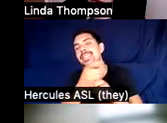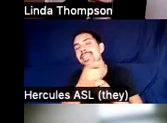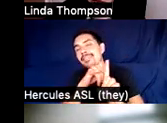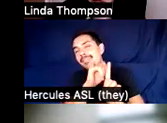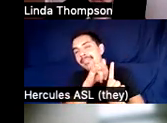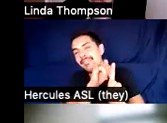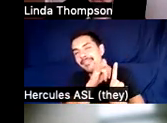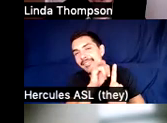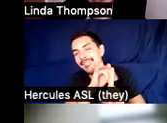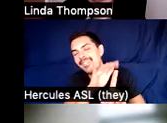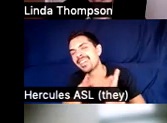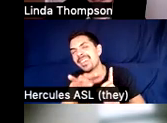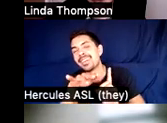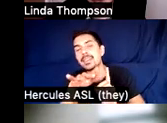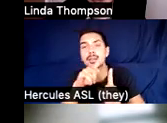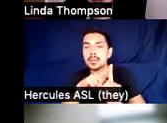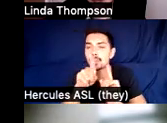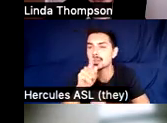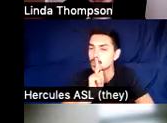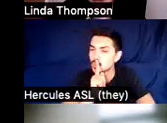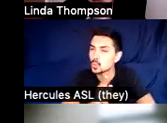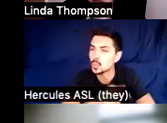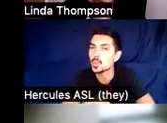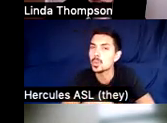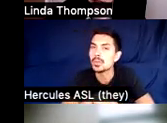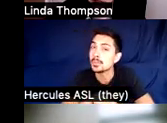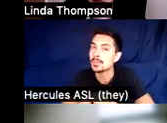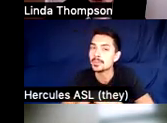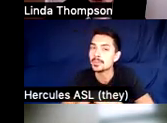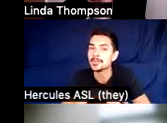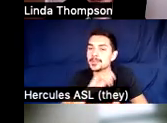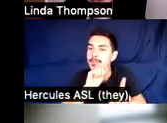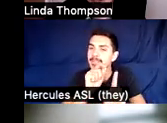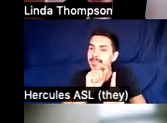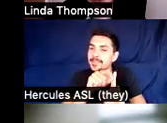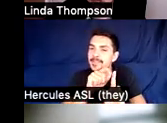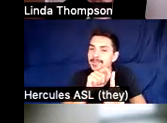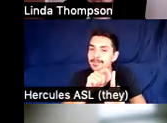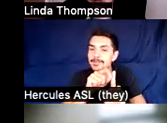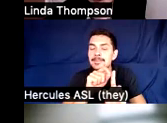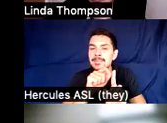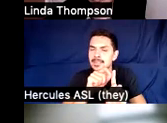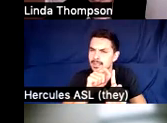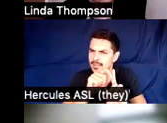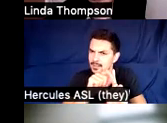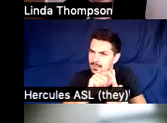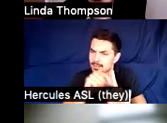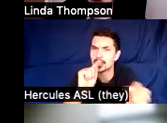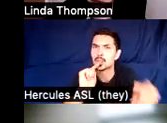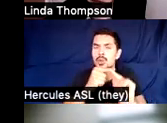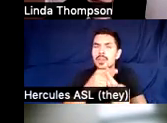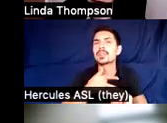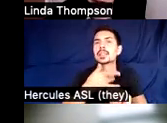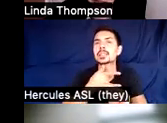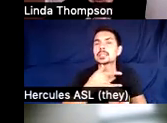true. And I'm saying something that really hurt somebody's feelings, but I try